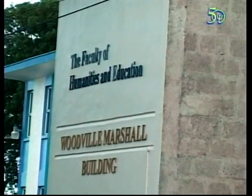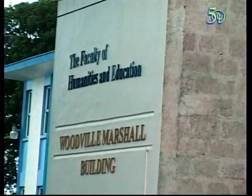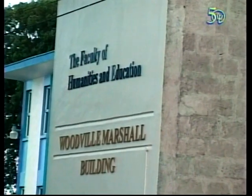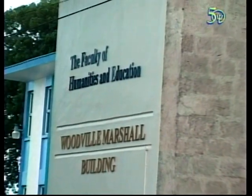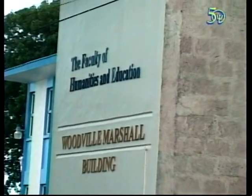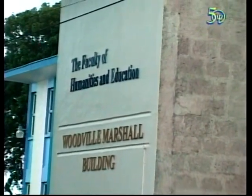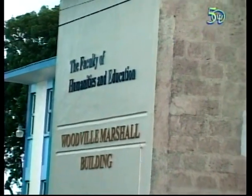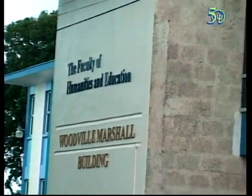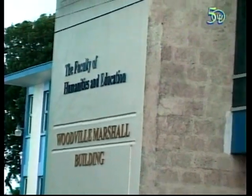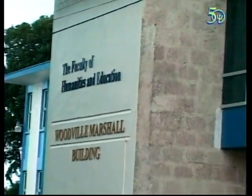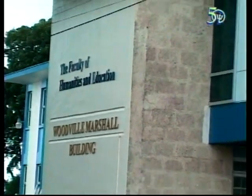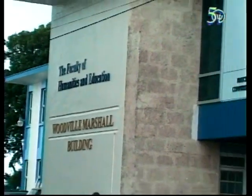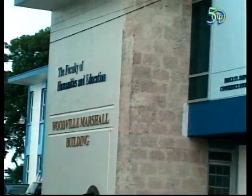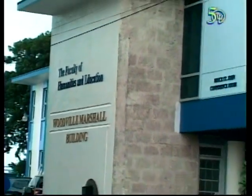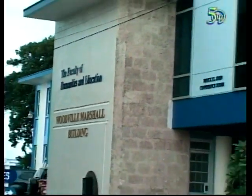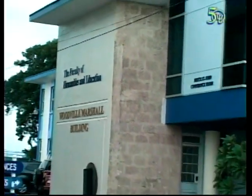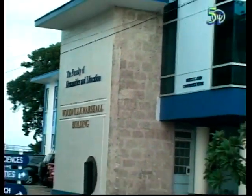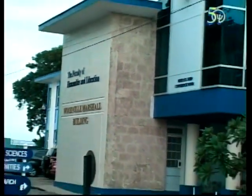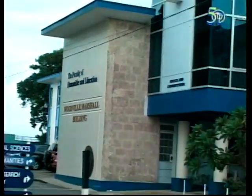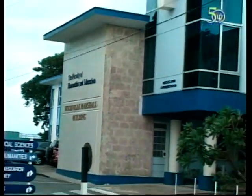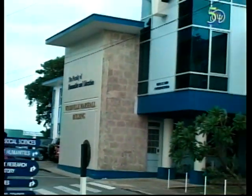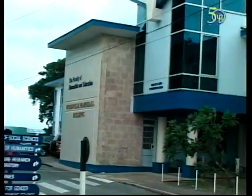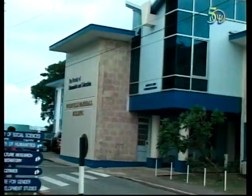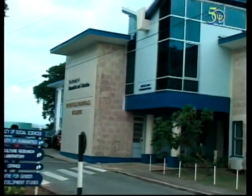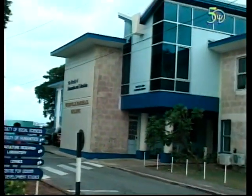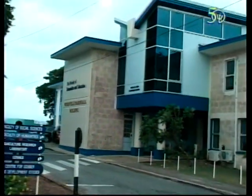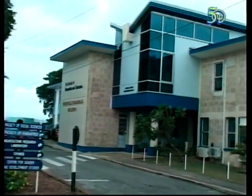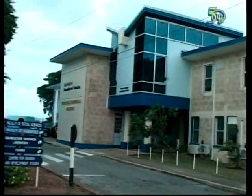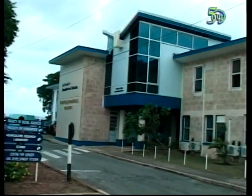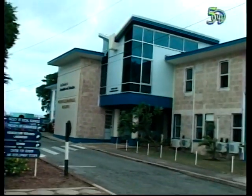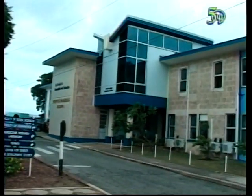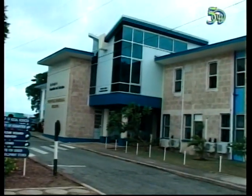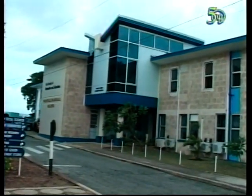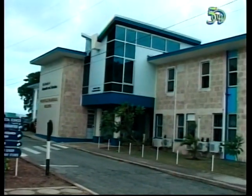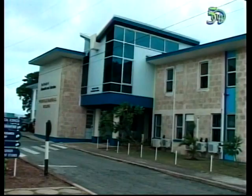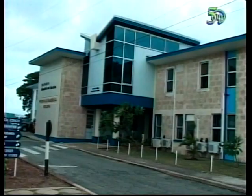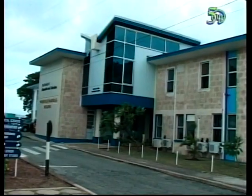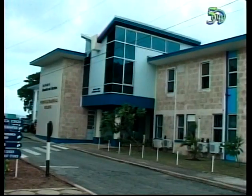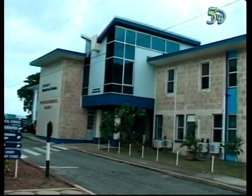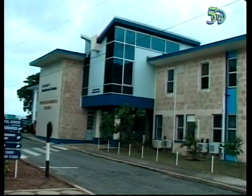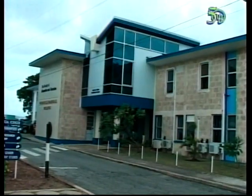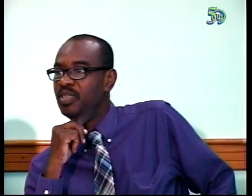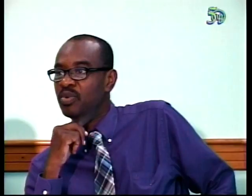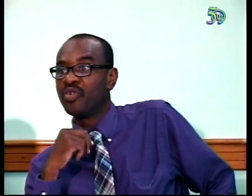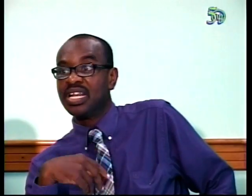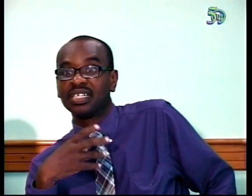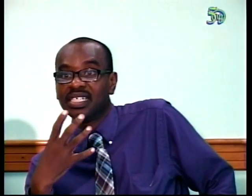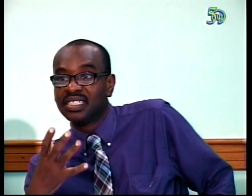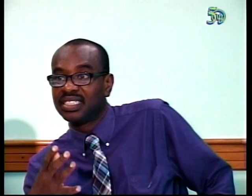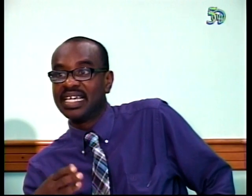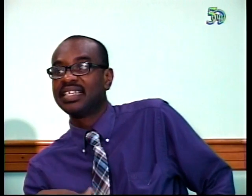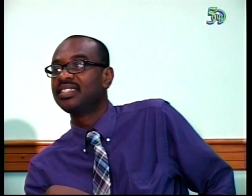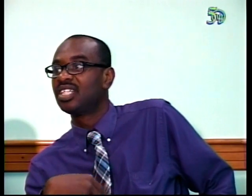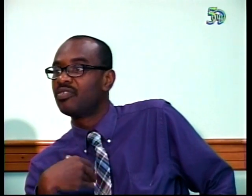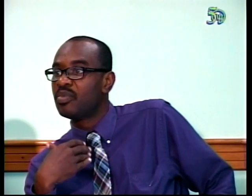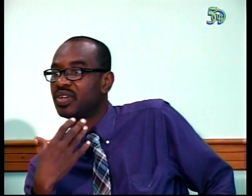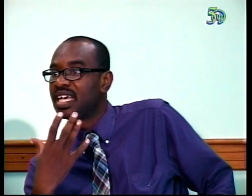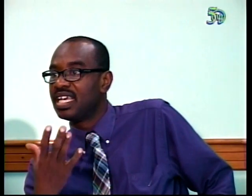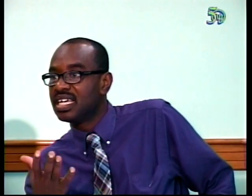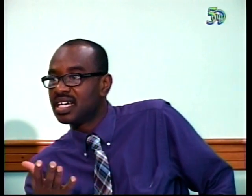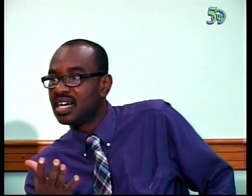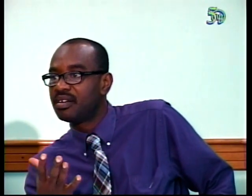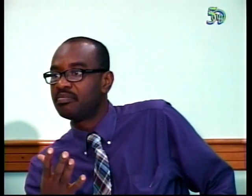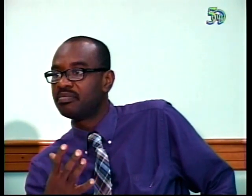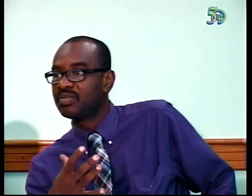factor influencing the low utilization of student aid is the stigma attached to it. People are reluctant to send in stuff about